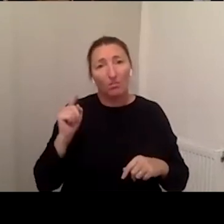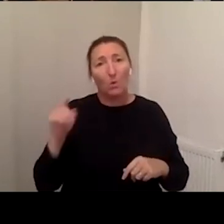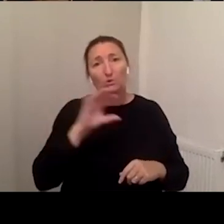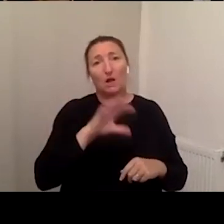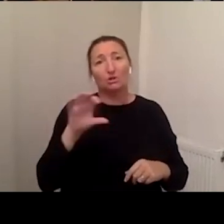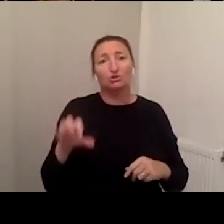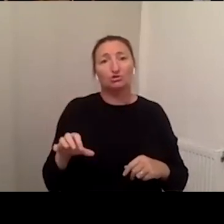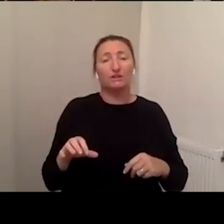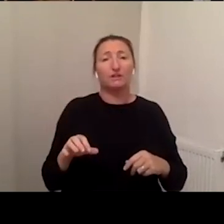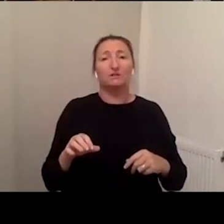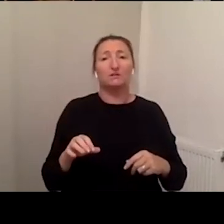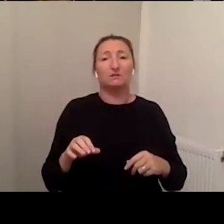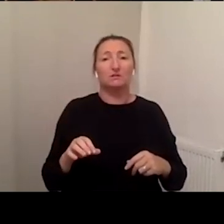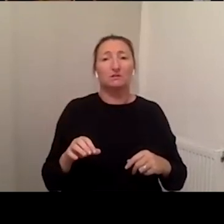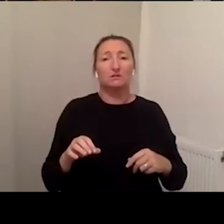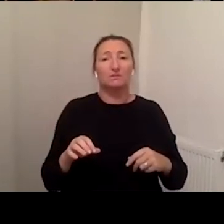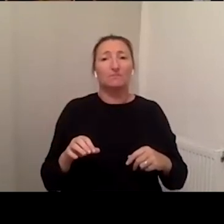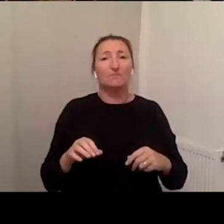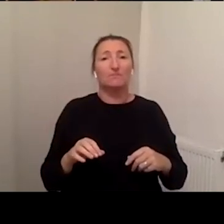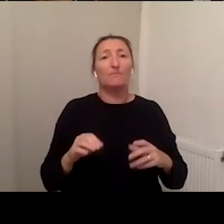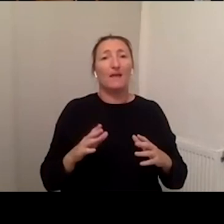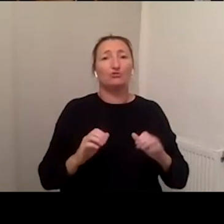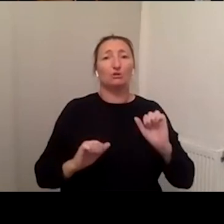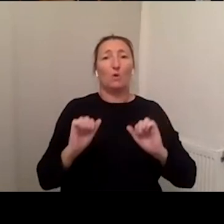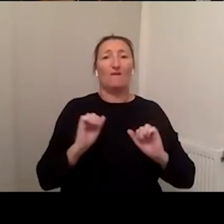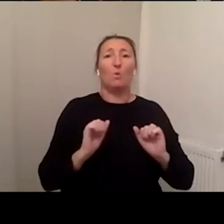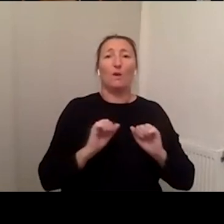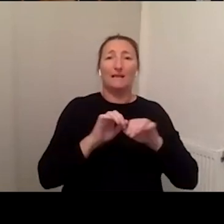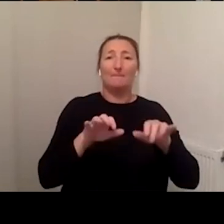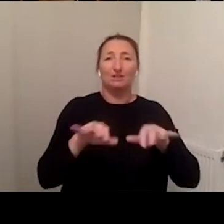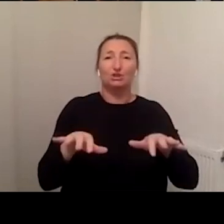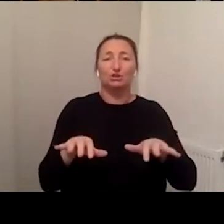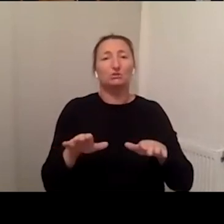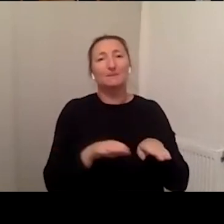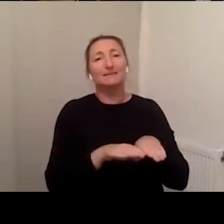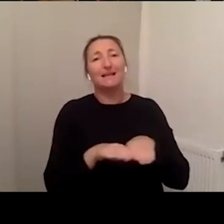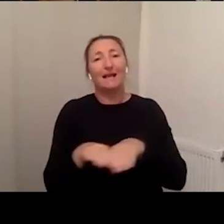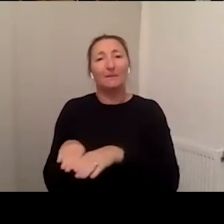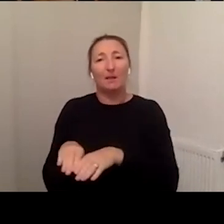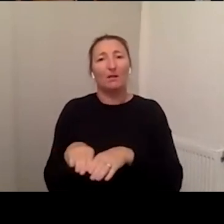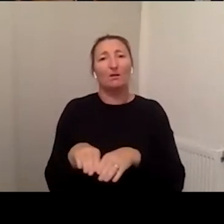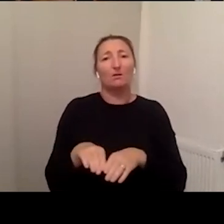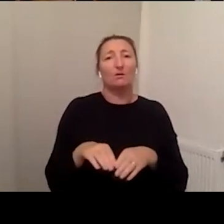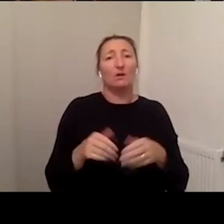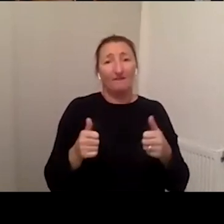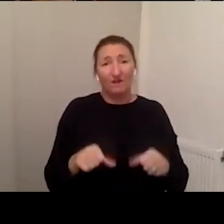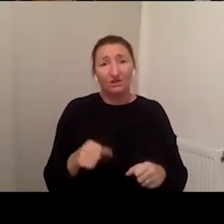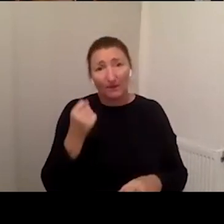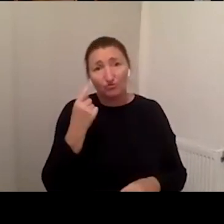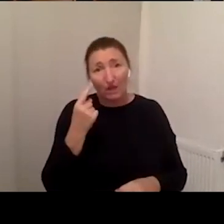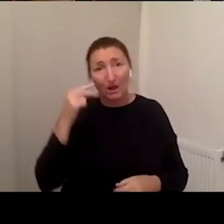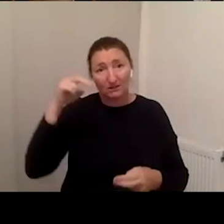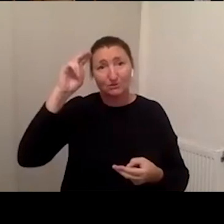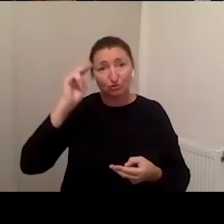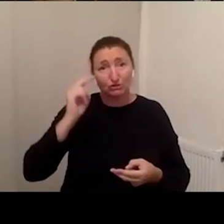going down the emission route, and they just say stabilize or something. They said, well, eventually we're going to be down at zero. And this makes